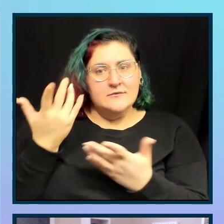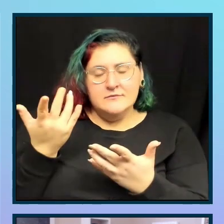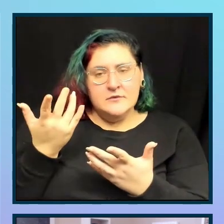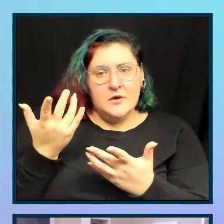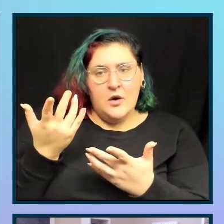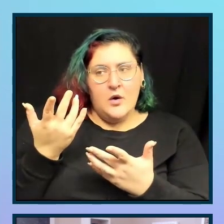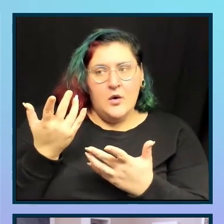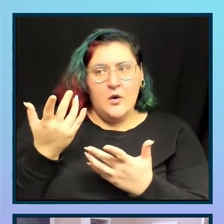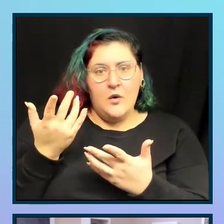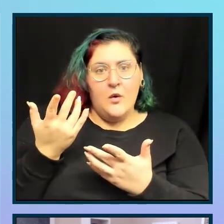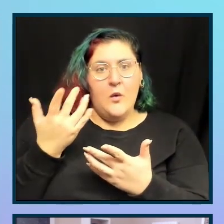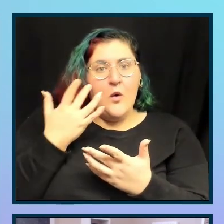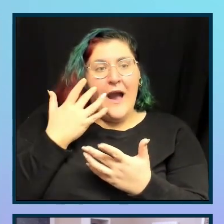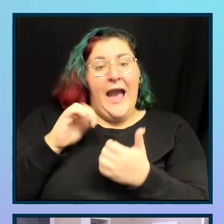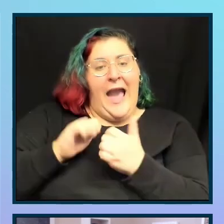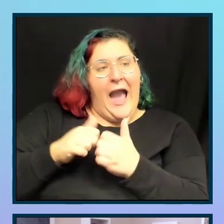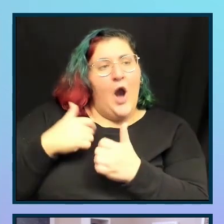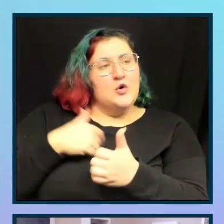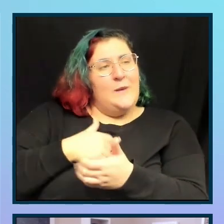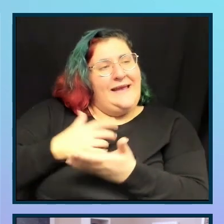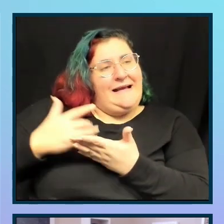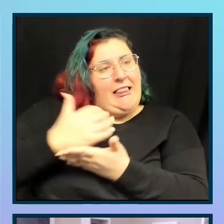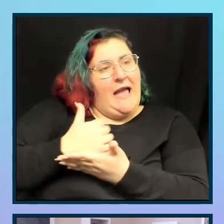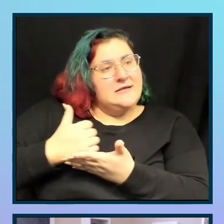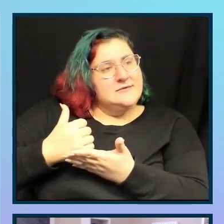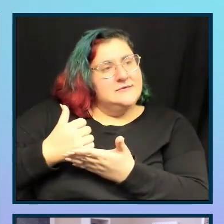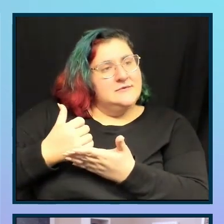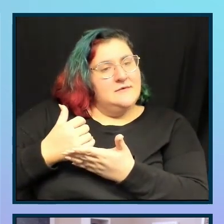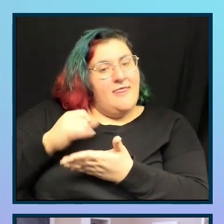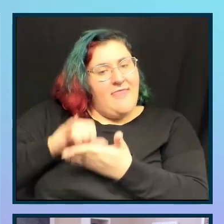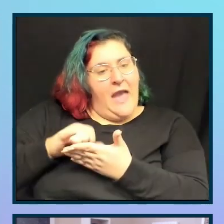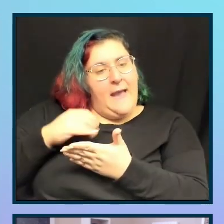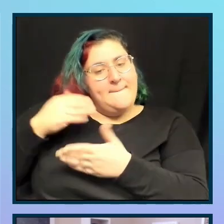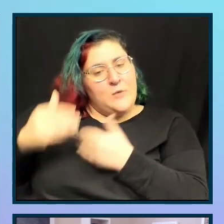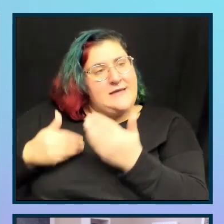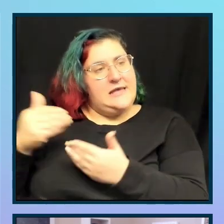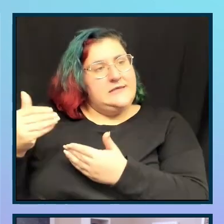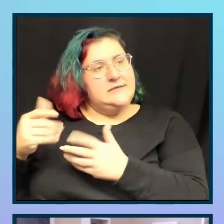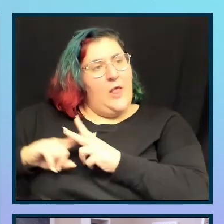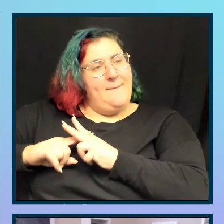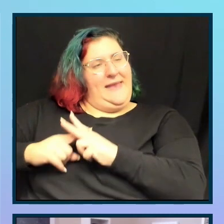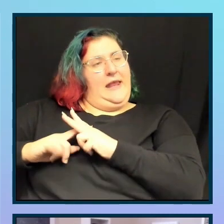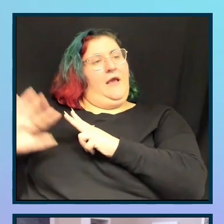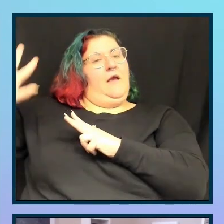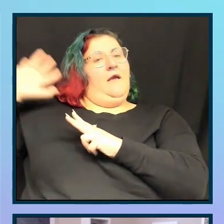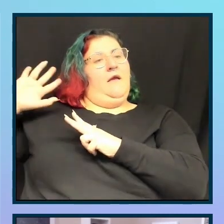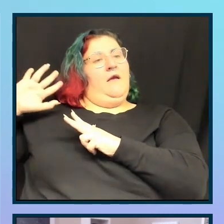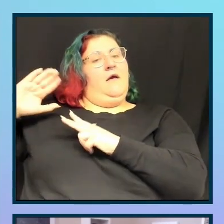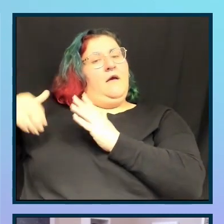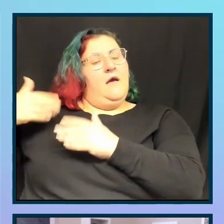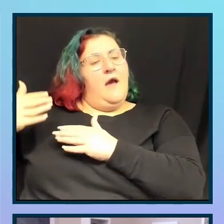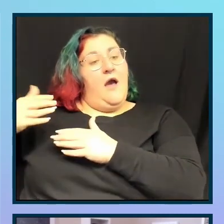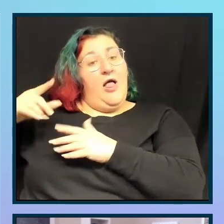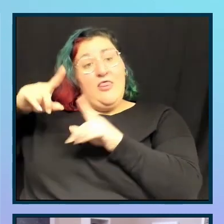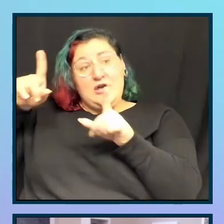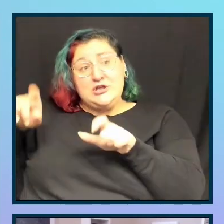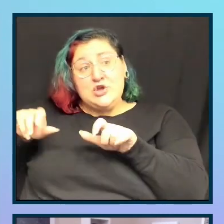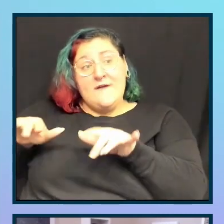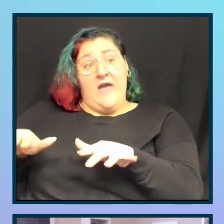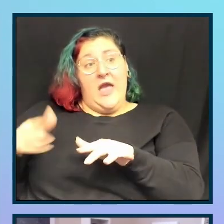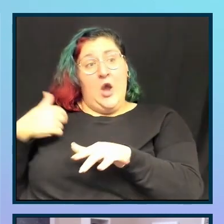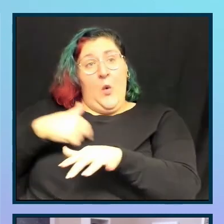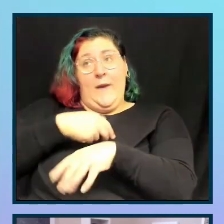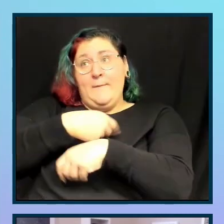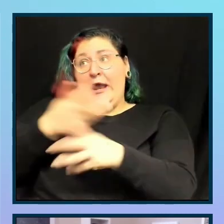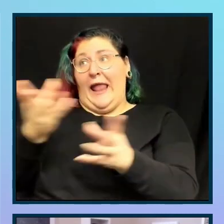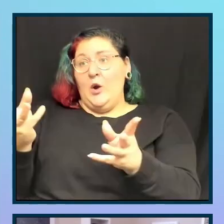are we collecting this data? Is the survey that we are giving accessible? Is